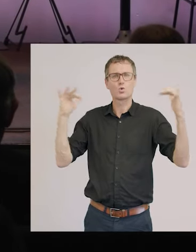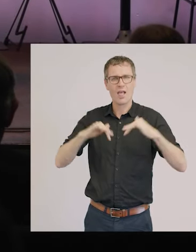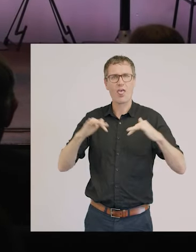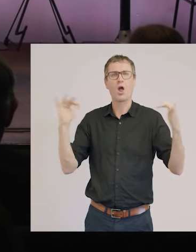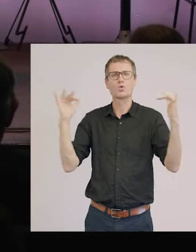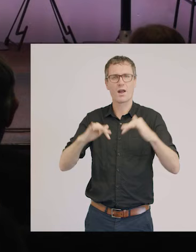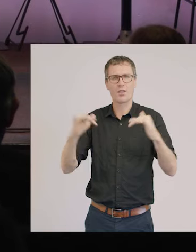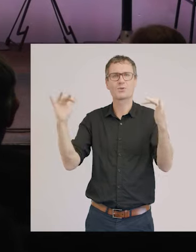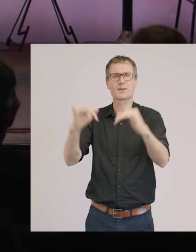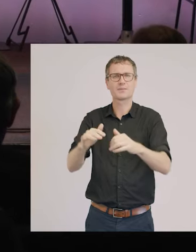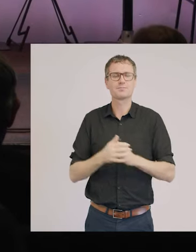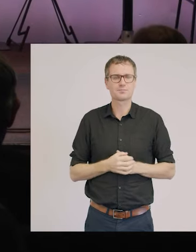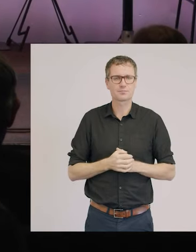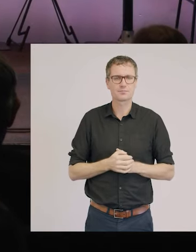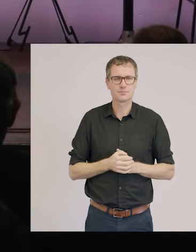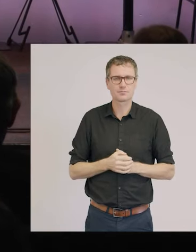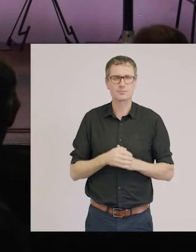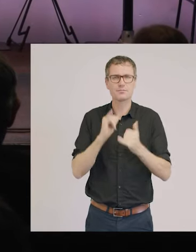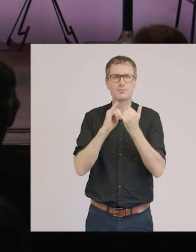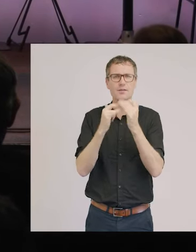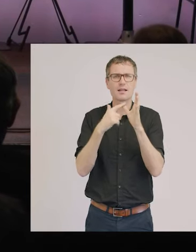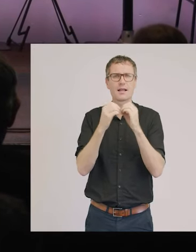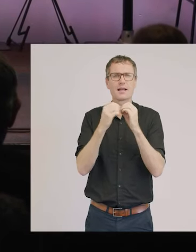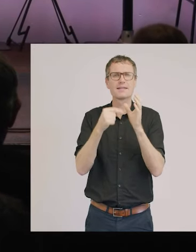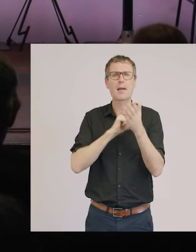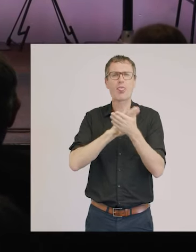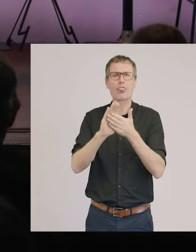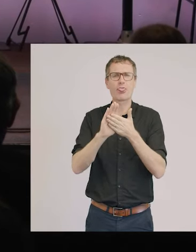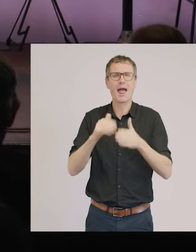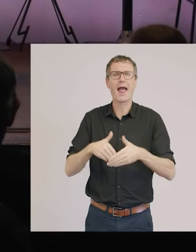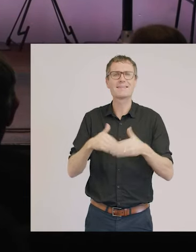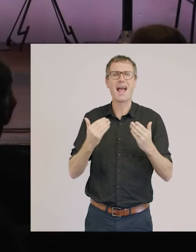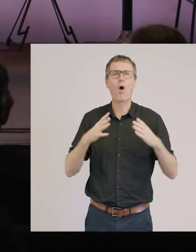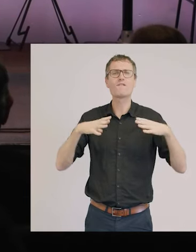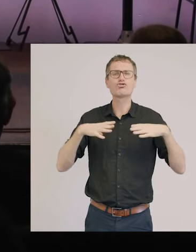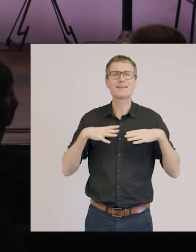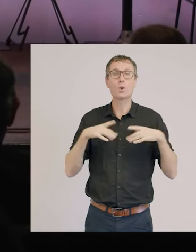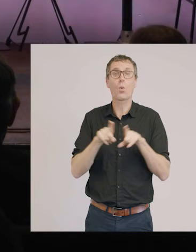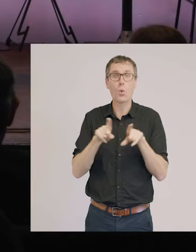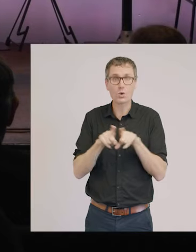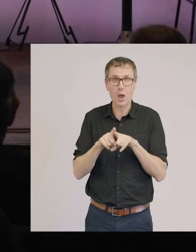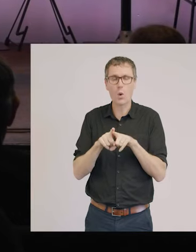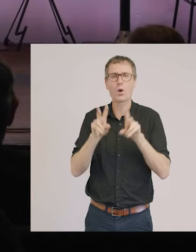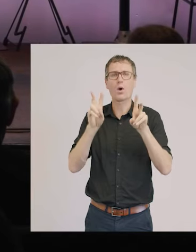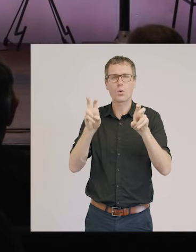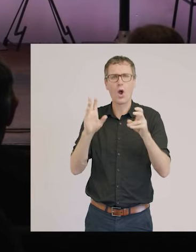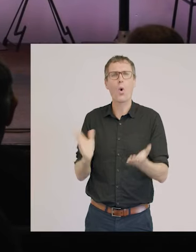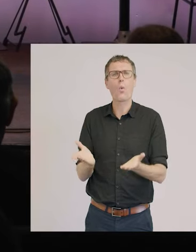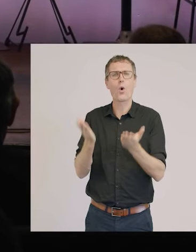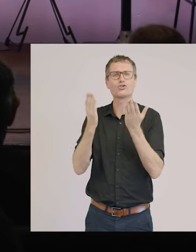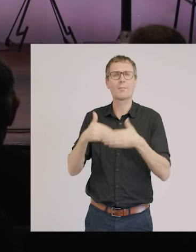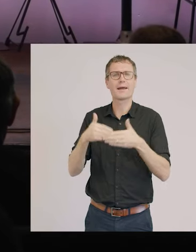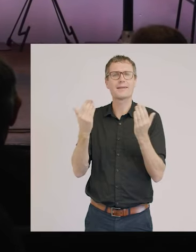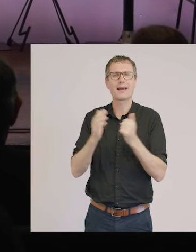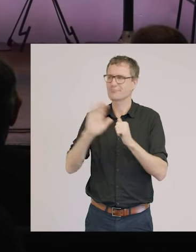avoid gathering together. You know, the Bible says, you know, when it talks about the Sabbath, yes, it's a day of rest, but it was a day of worship. It was a day